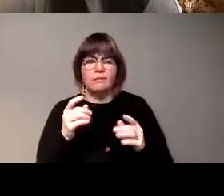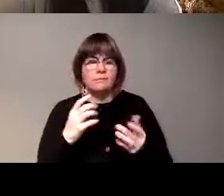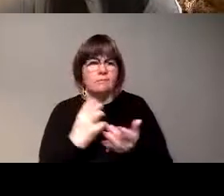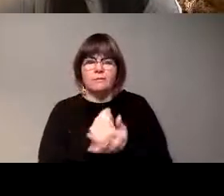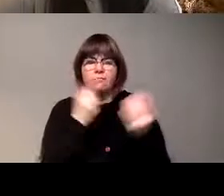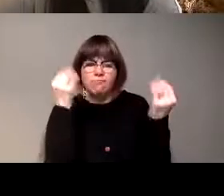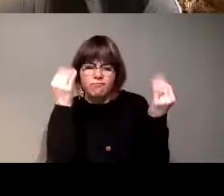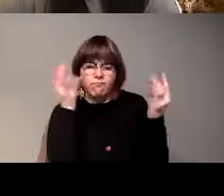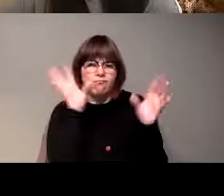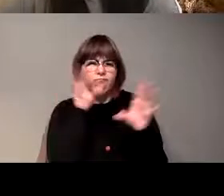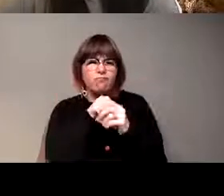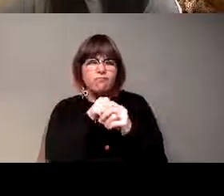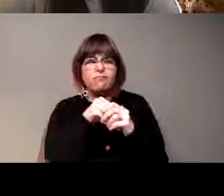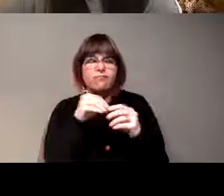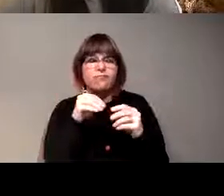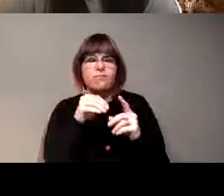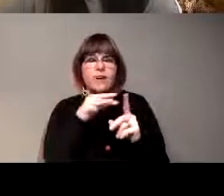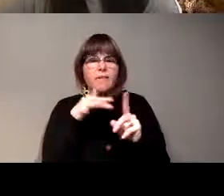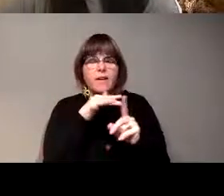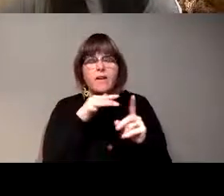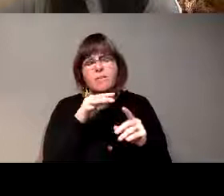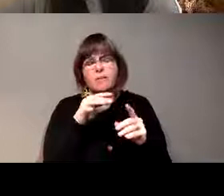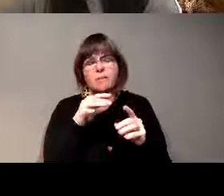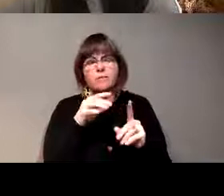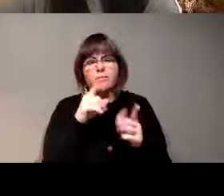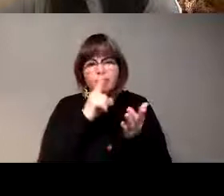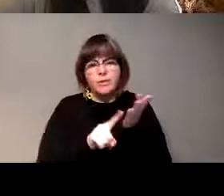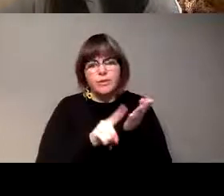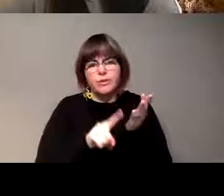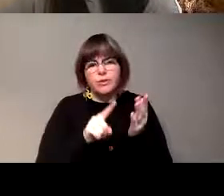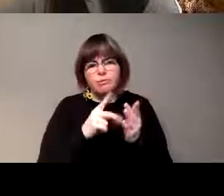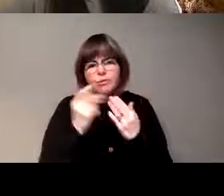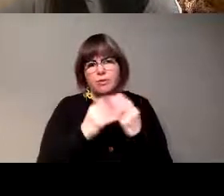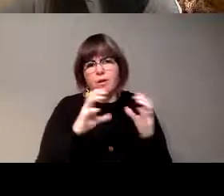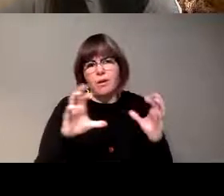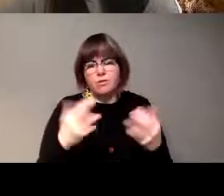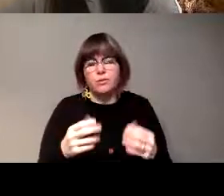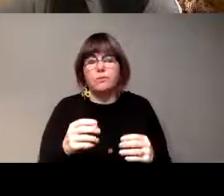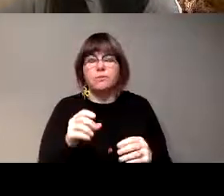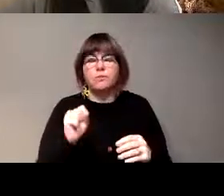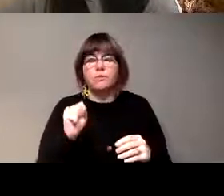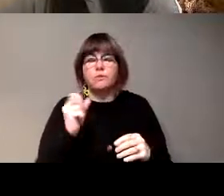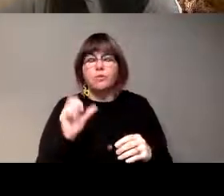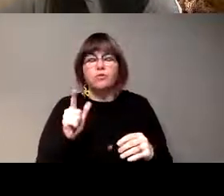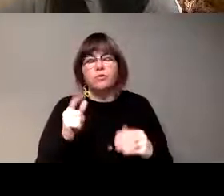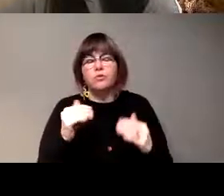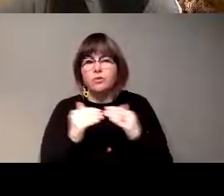about incorporating an environmental research project in the classroom. Social justice and good stewardship of the earth are